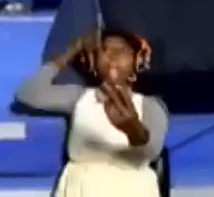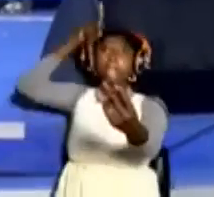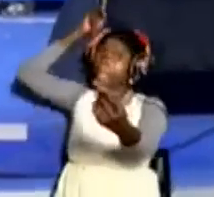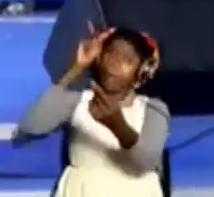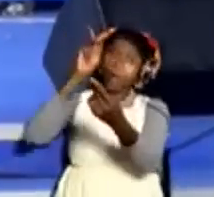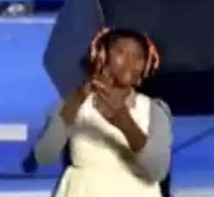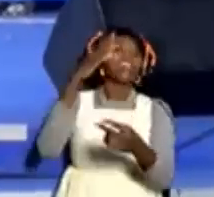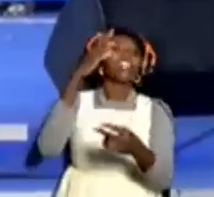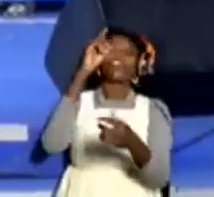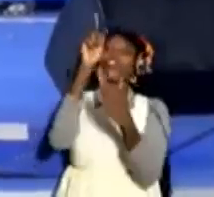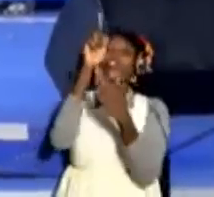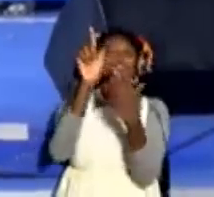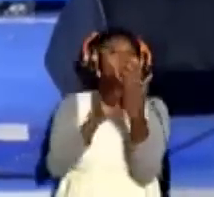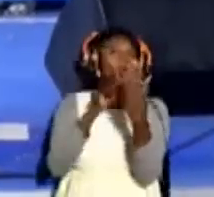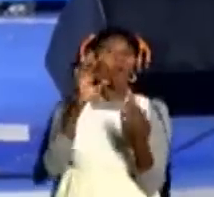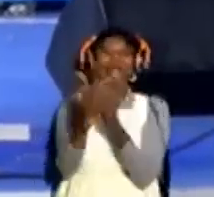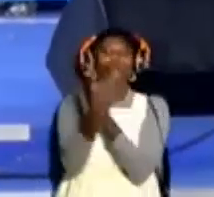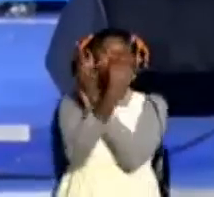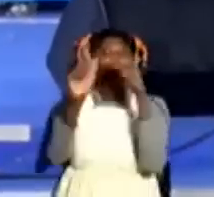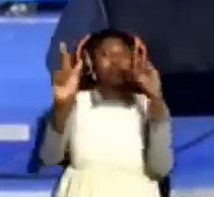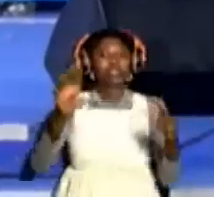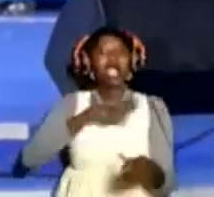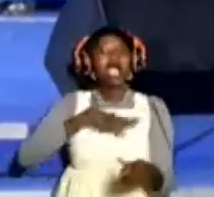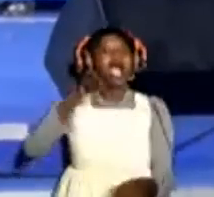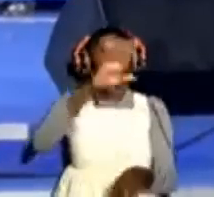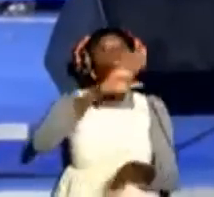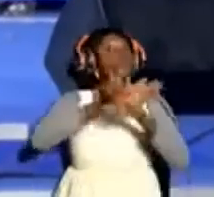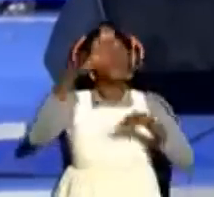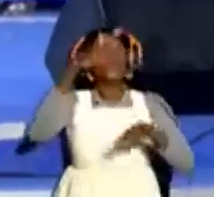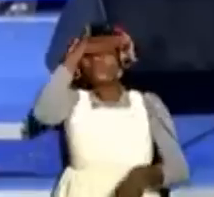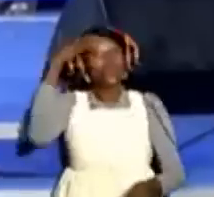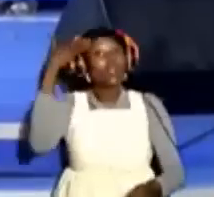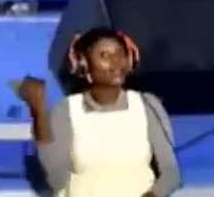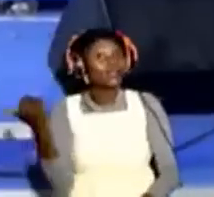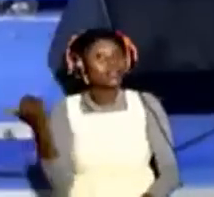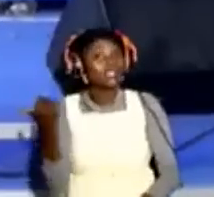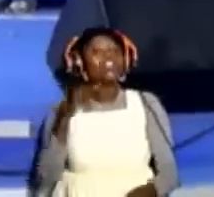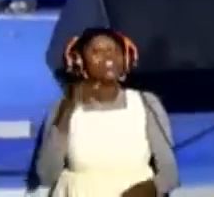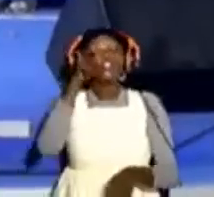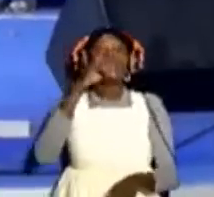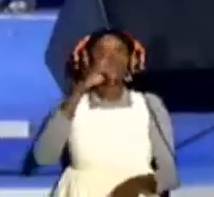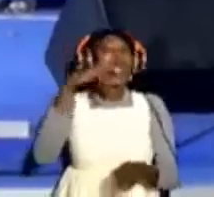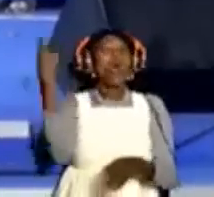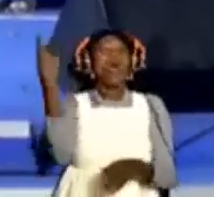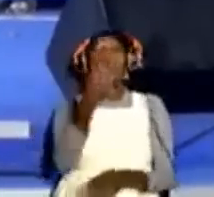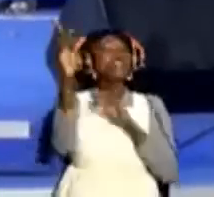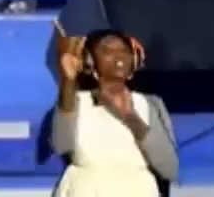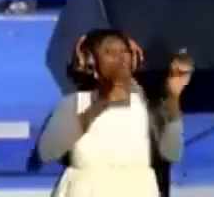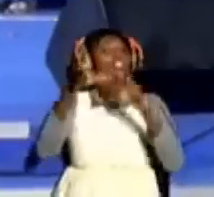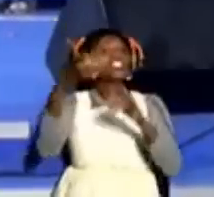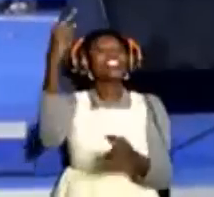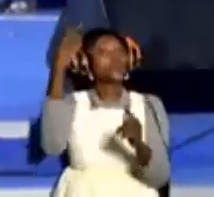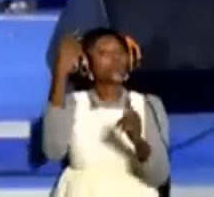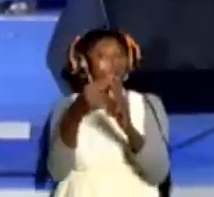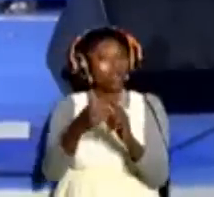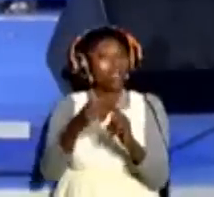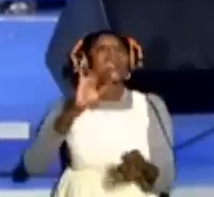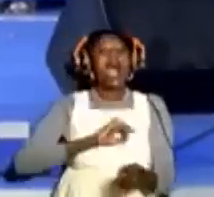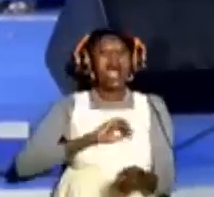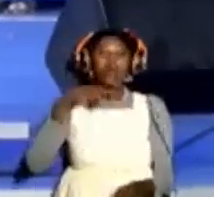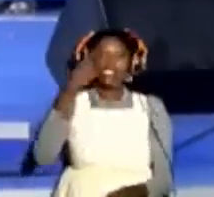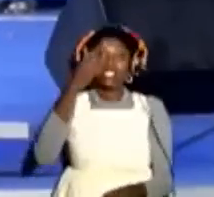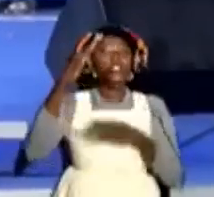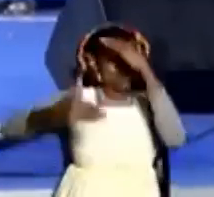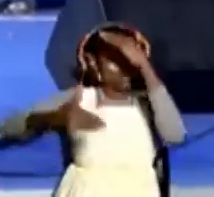of liberty, and you are not a forgetful hearer, but you are a doer of the work, I can see